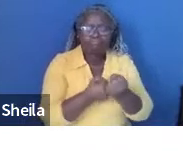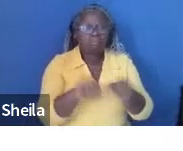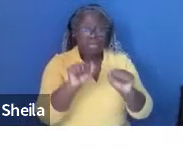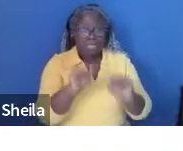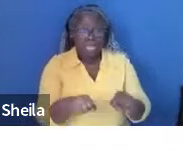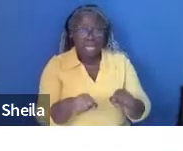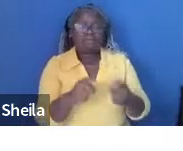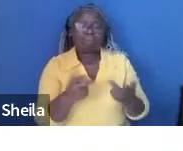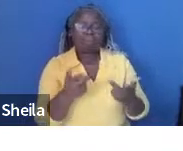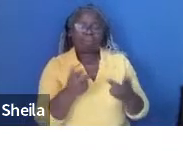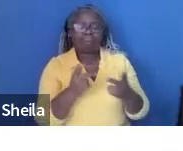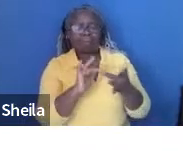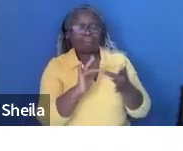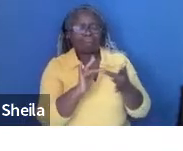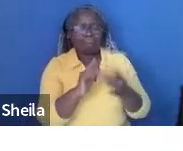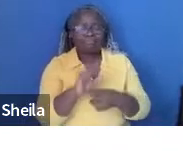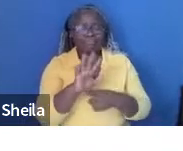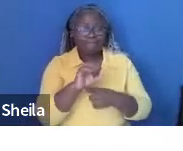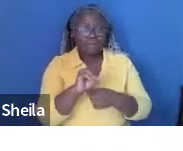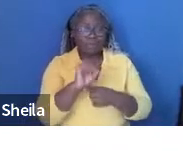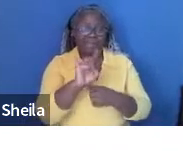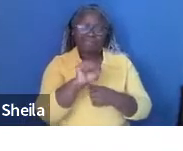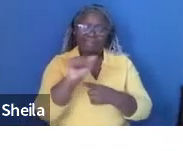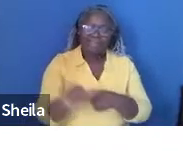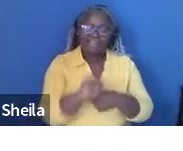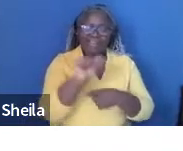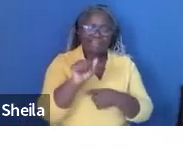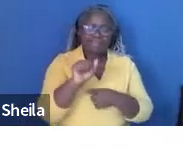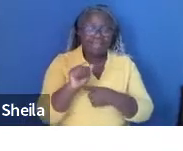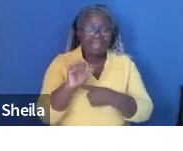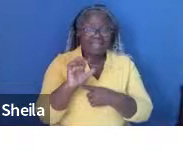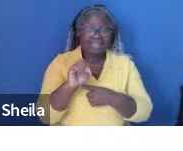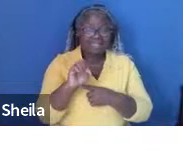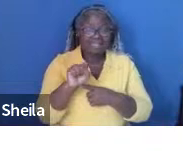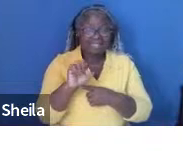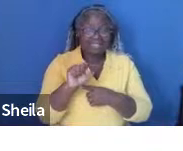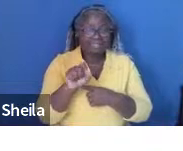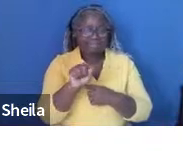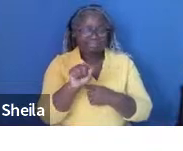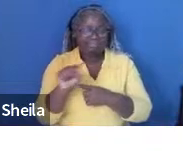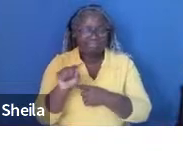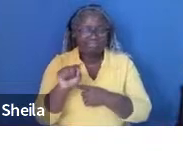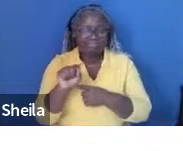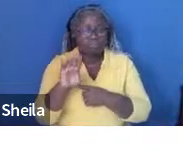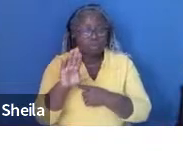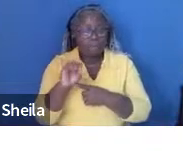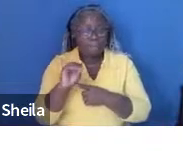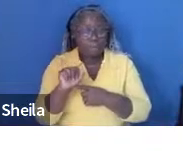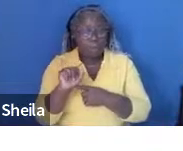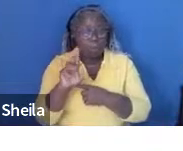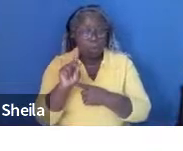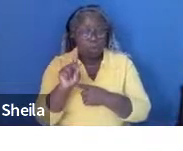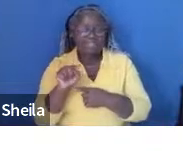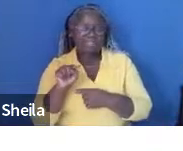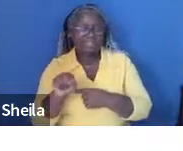508@access-board.gov. And the Section 508 standards are on the Access Board's website at